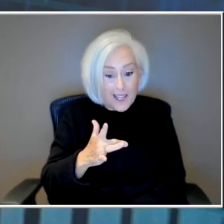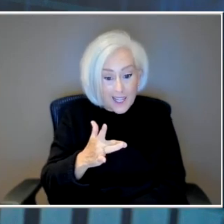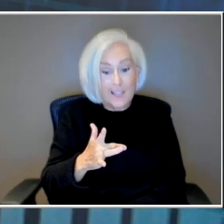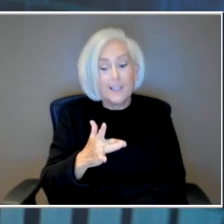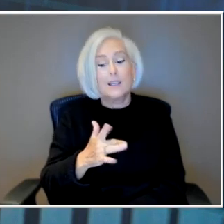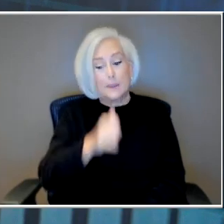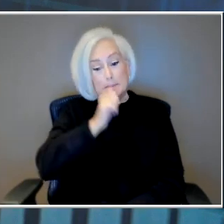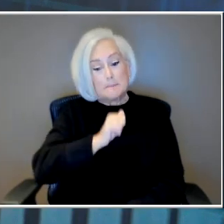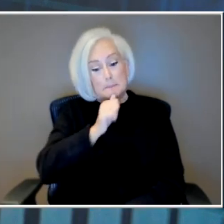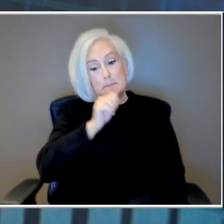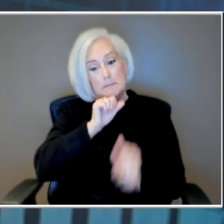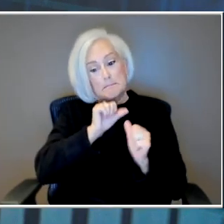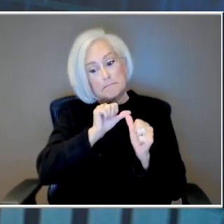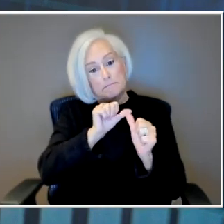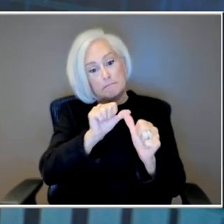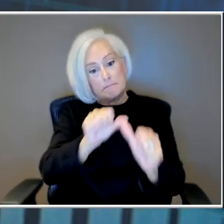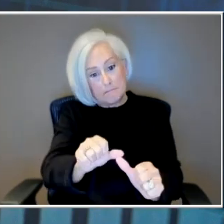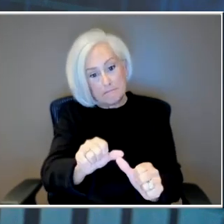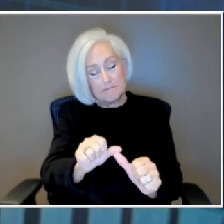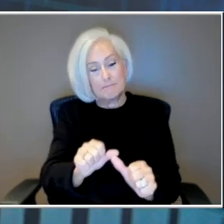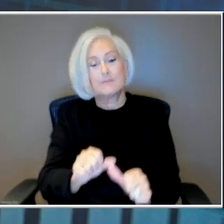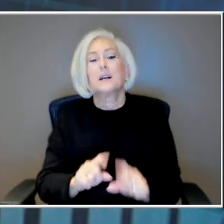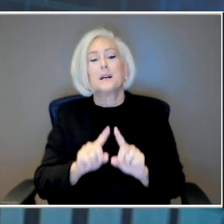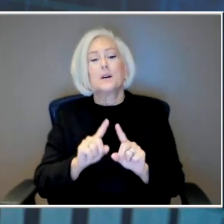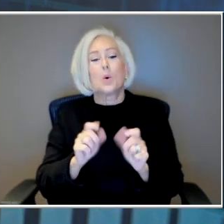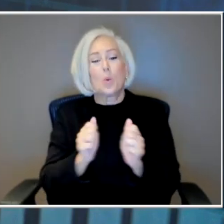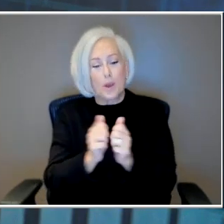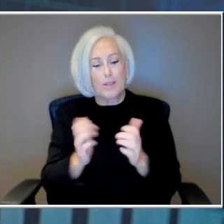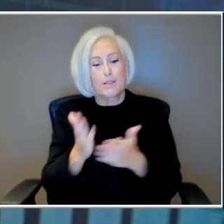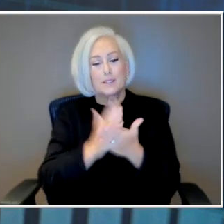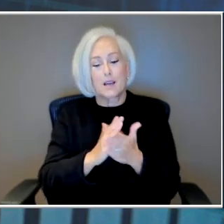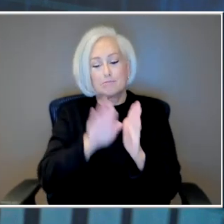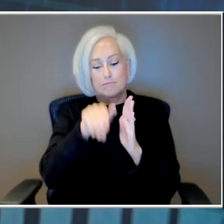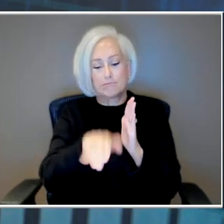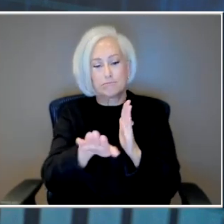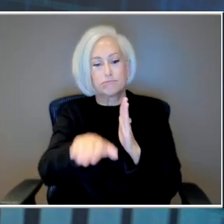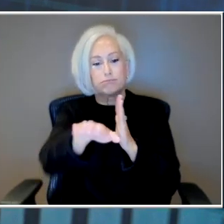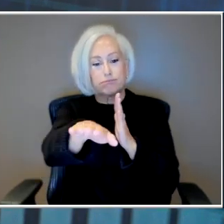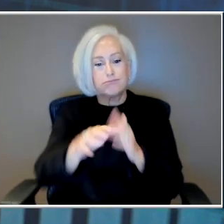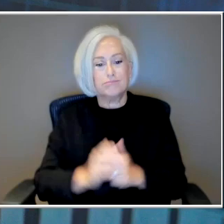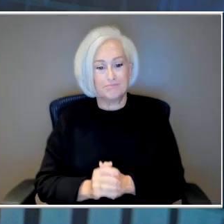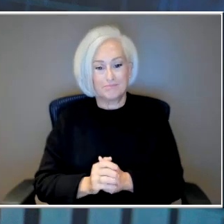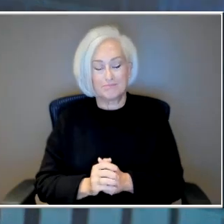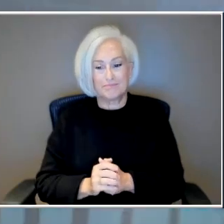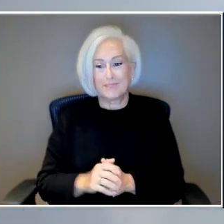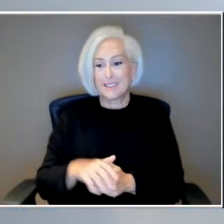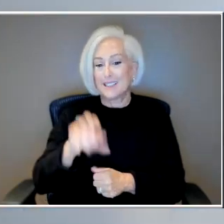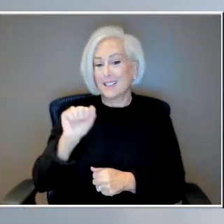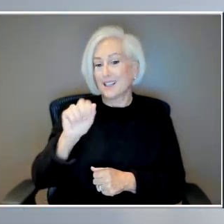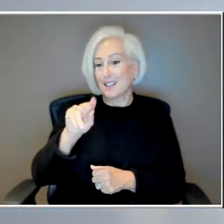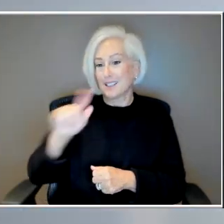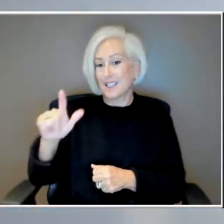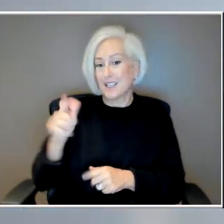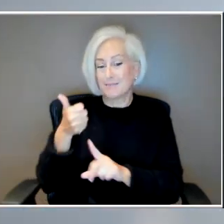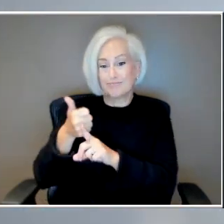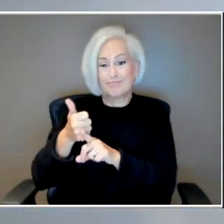Yes. Before we catch up, here's a look back at some of what Anil described on our previous shows.